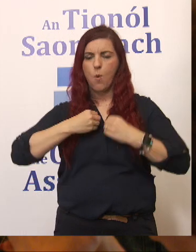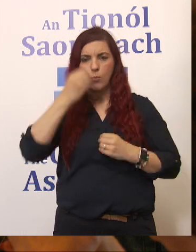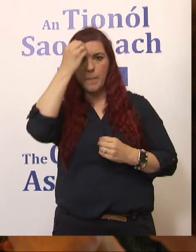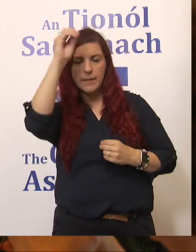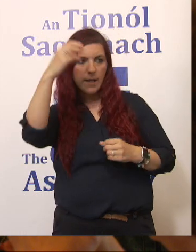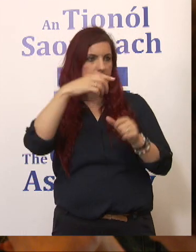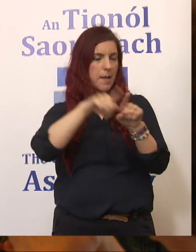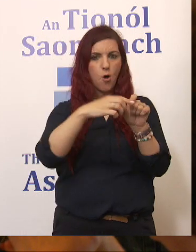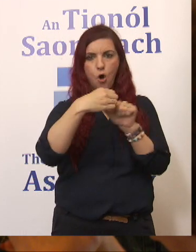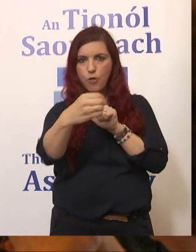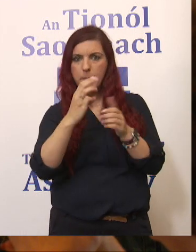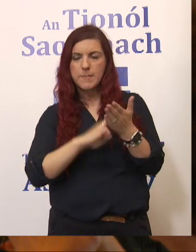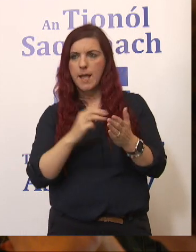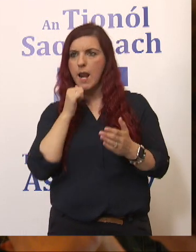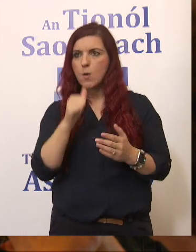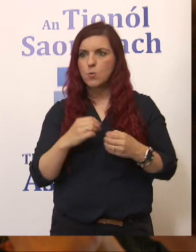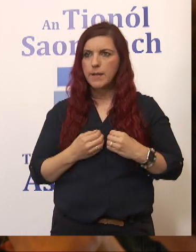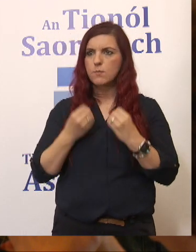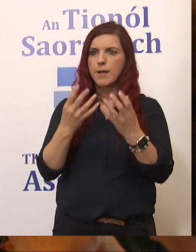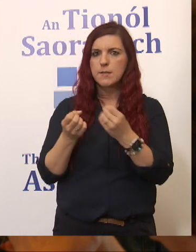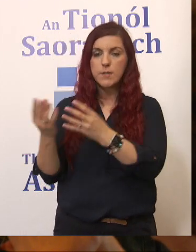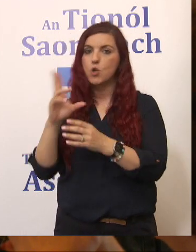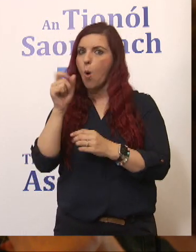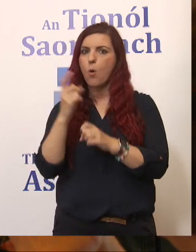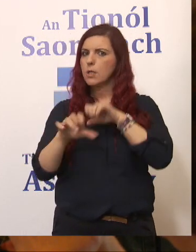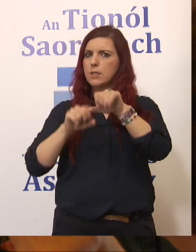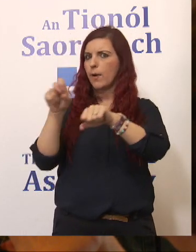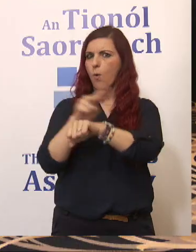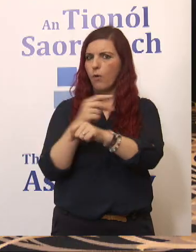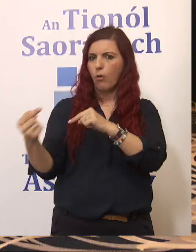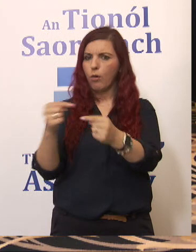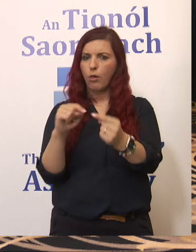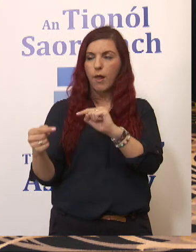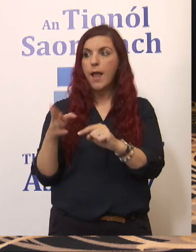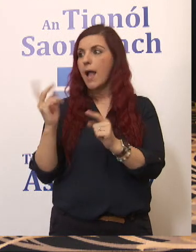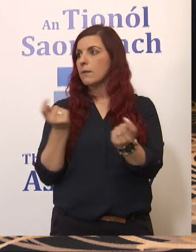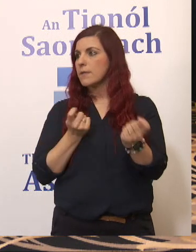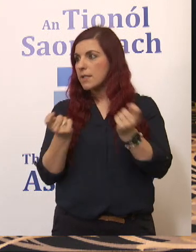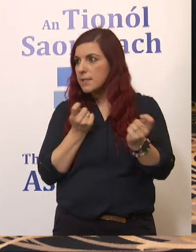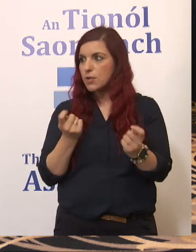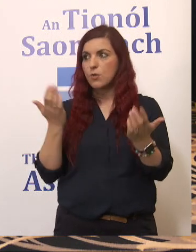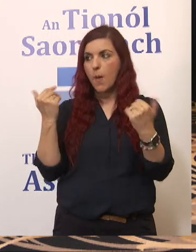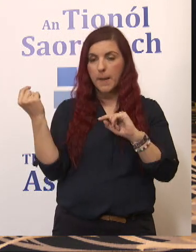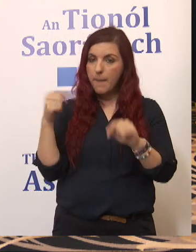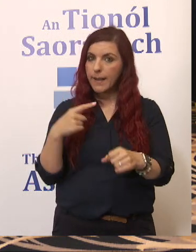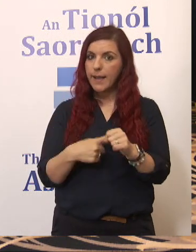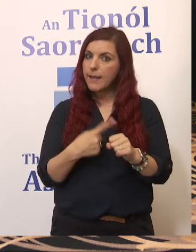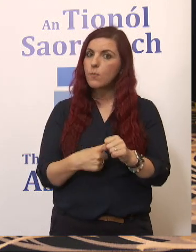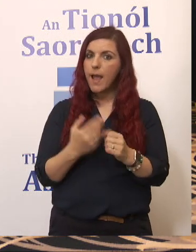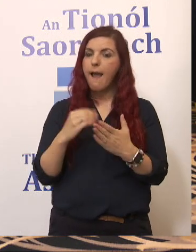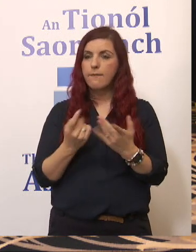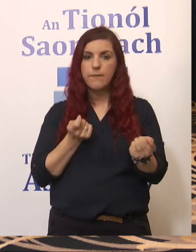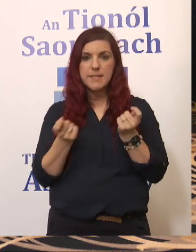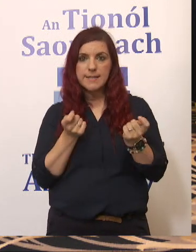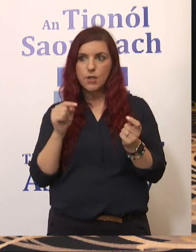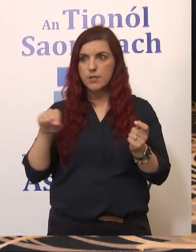voice theirs, with no one dominating the discussion. And our facilitators, and you're very welcome back, you're doing a fantastic job. We had a